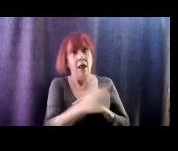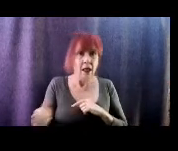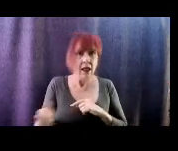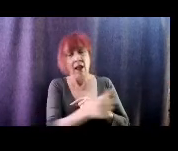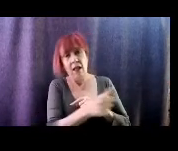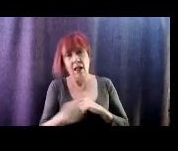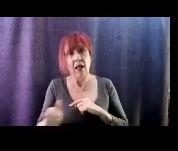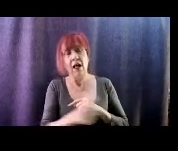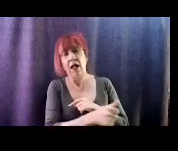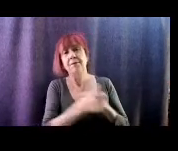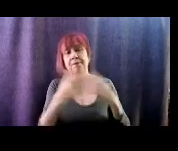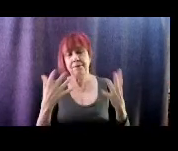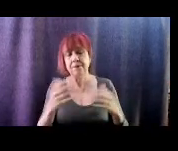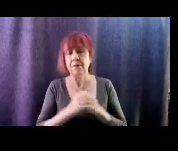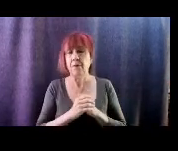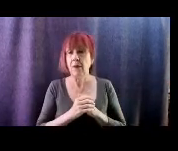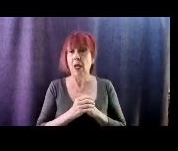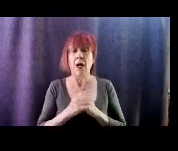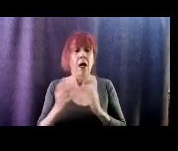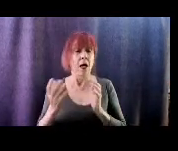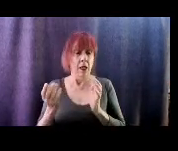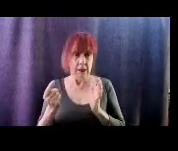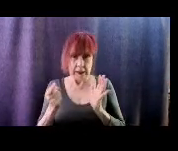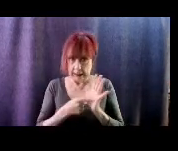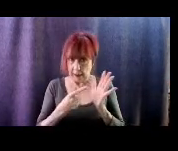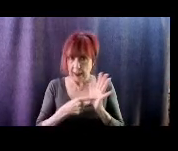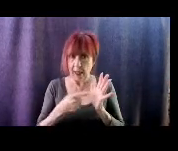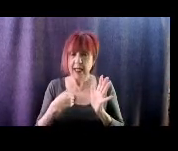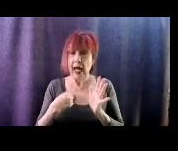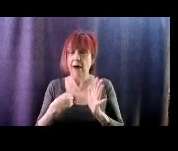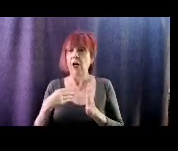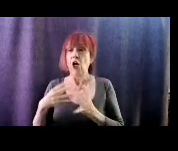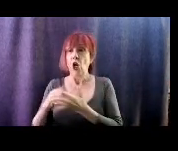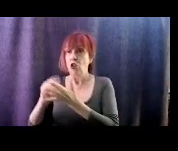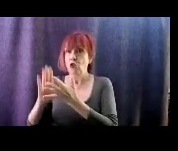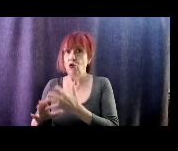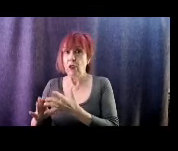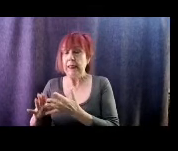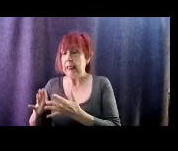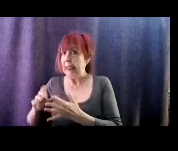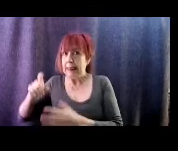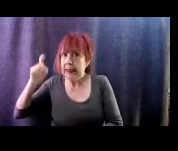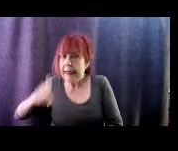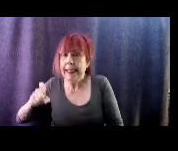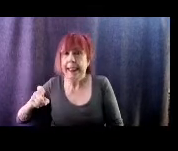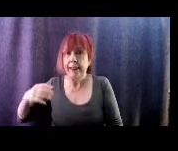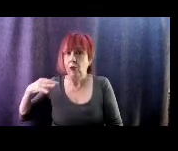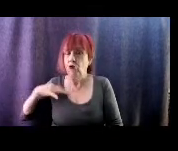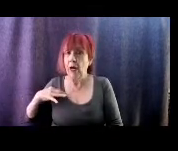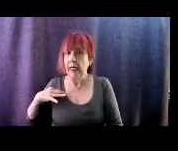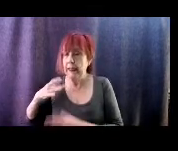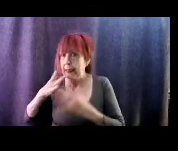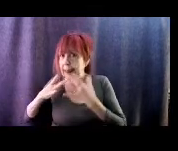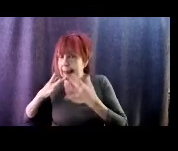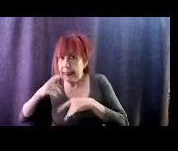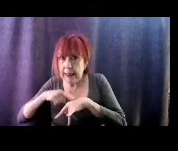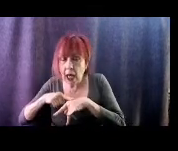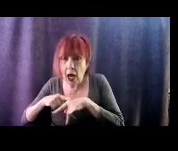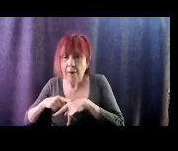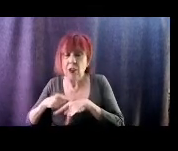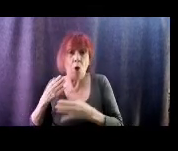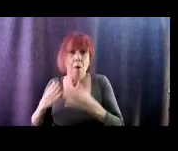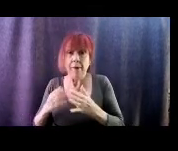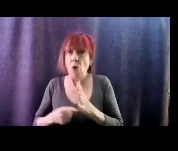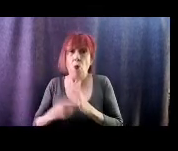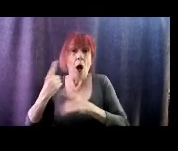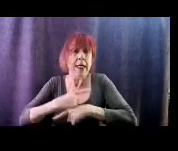trips. Also, we have those students that are crunched for credits. And maybe what we can do is we can get them out one day a week in the